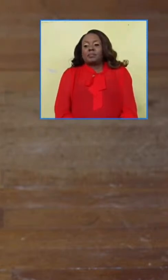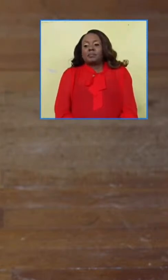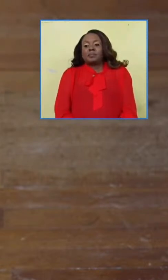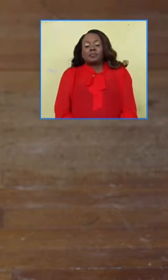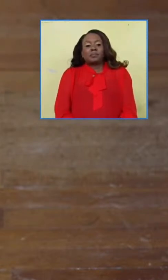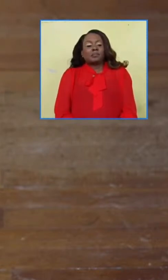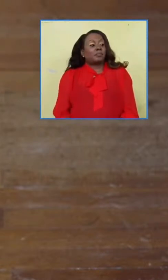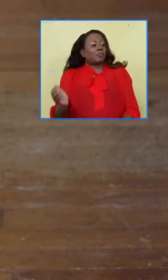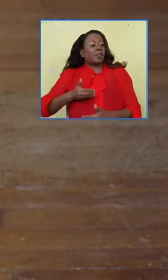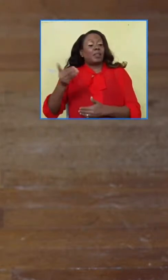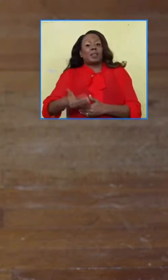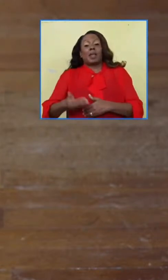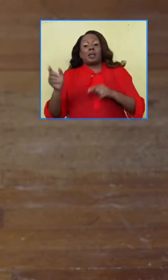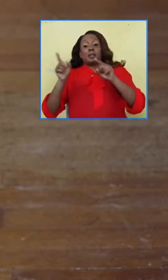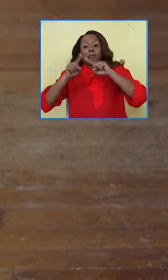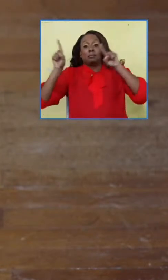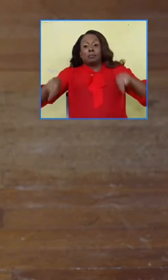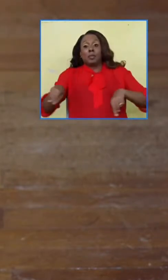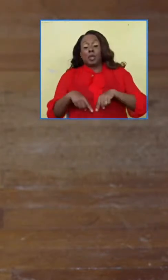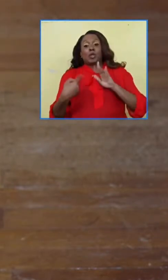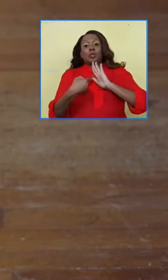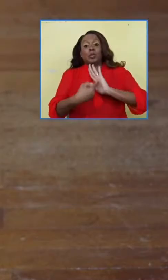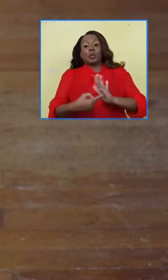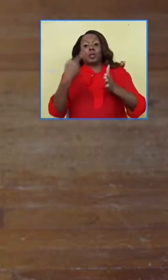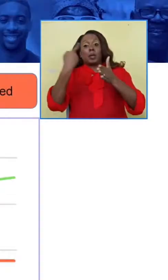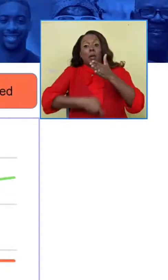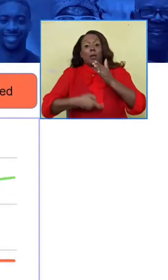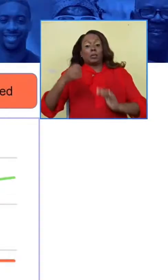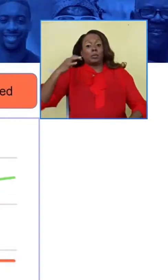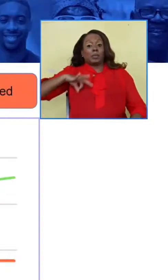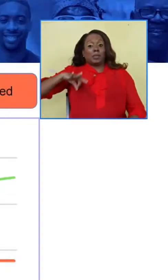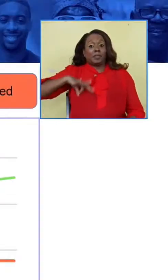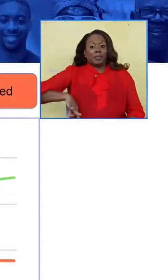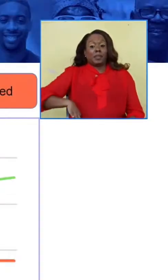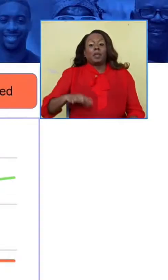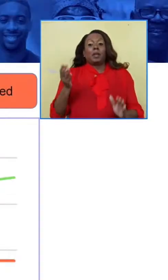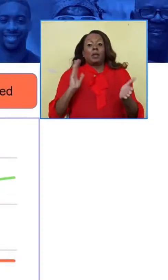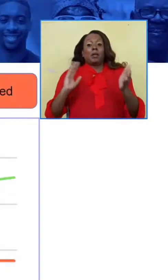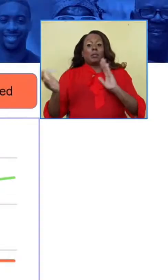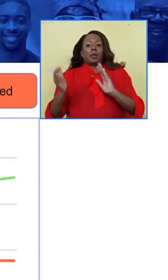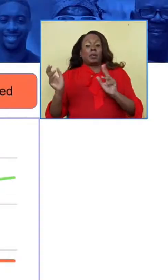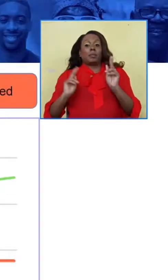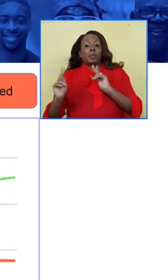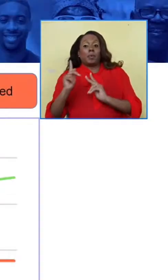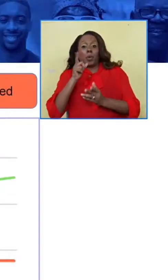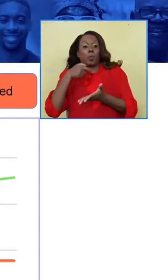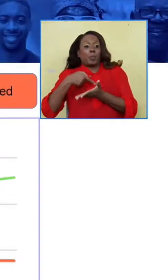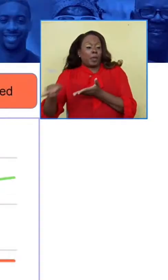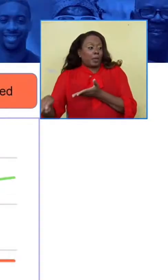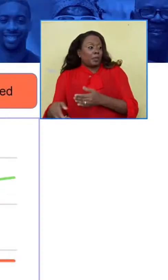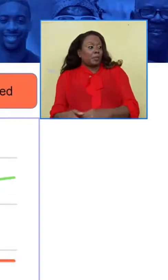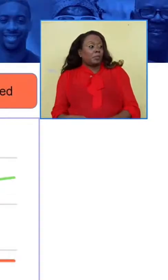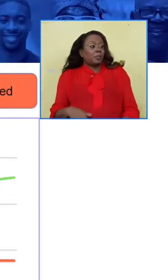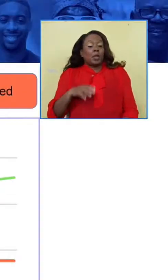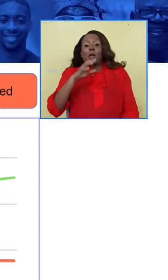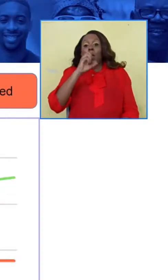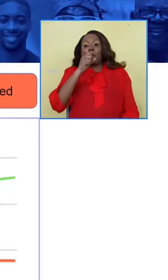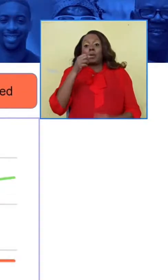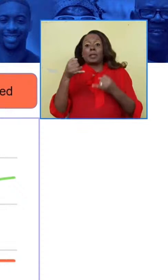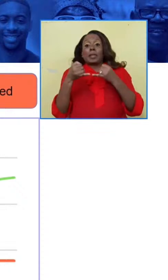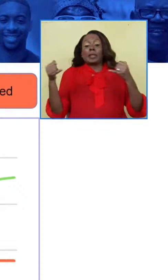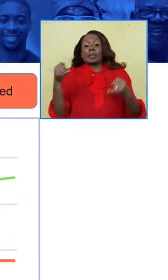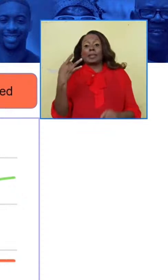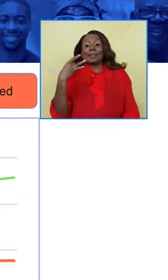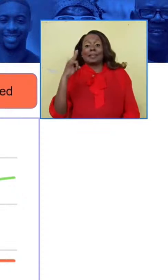This next chart shows the cost of benefits compared to the contribution rate. So the orange line is at 18%, which is the